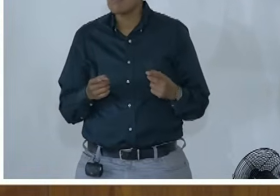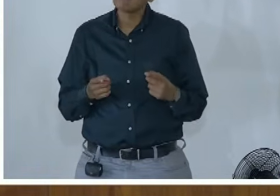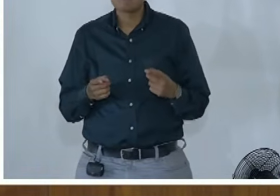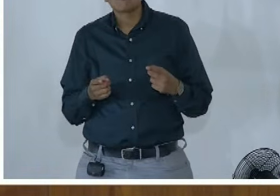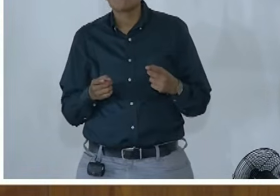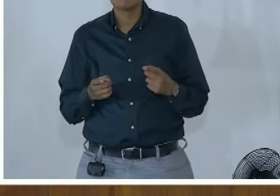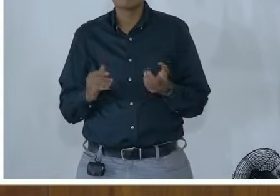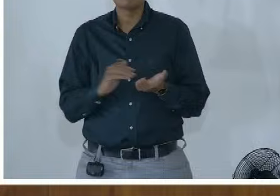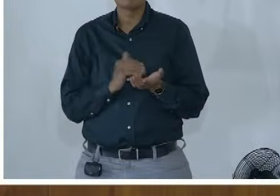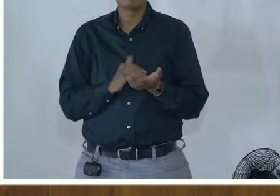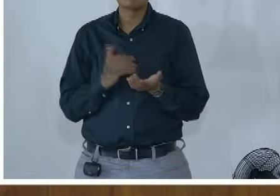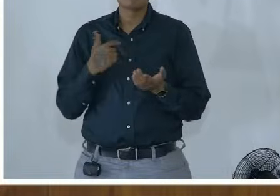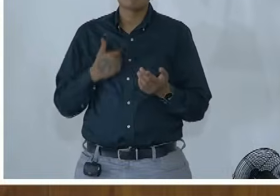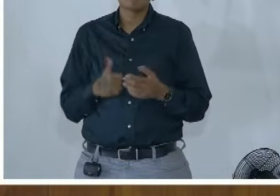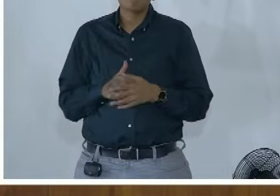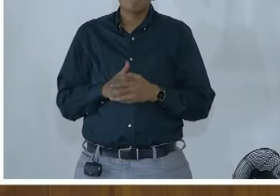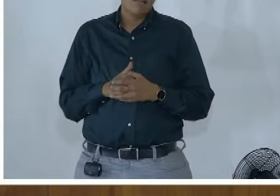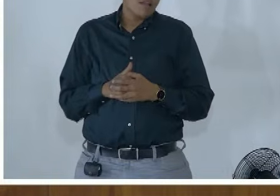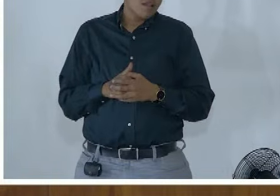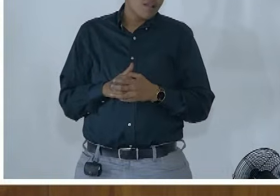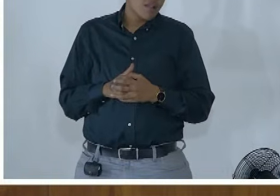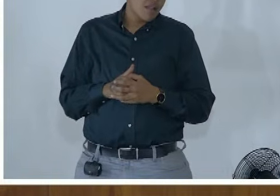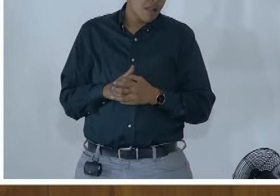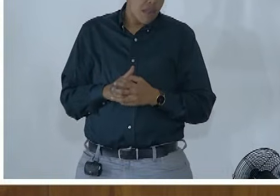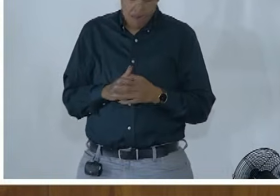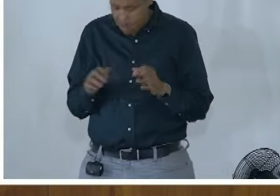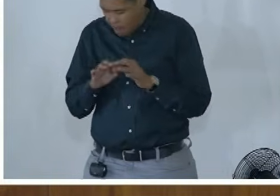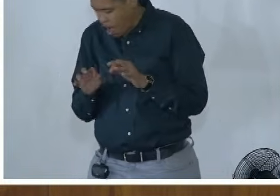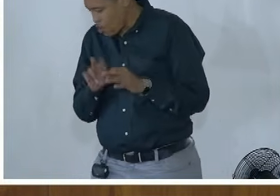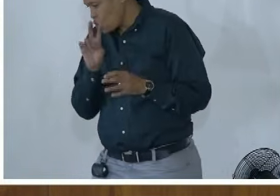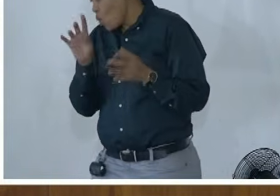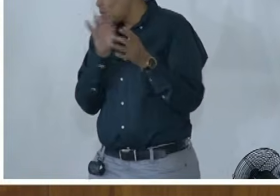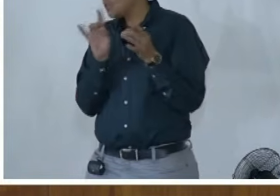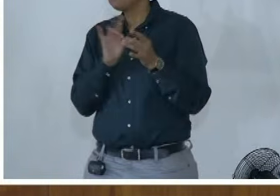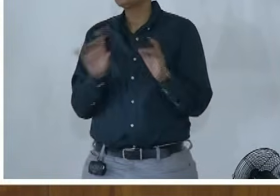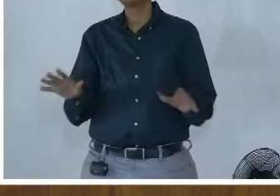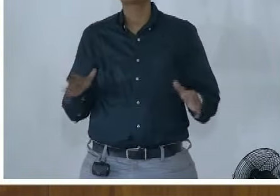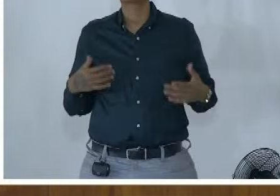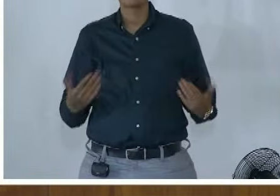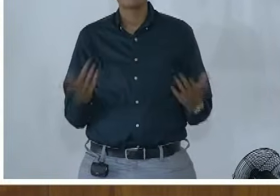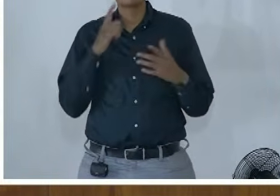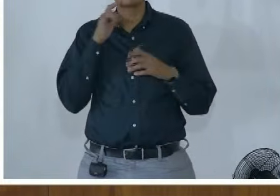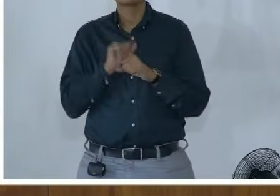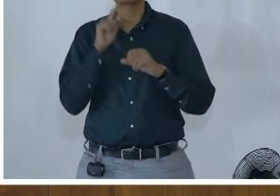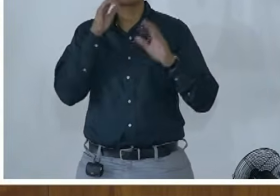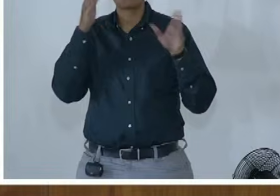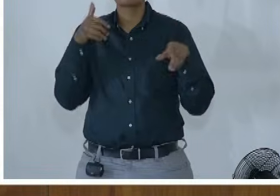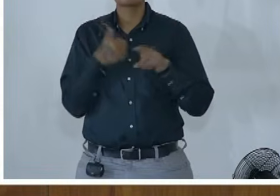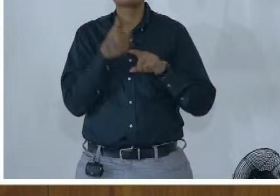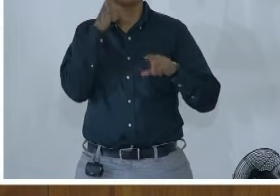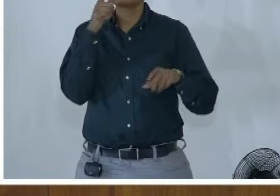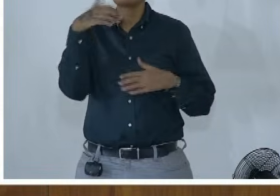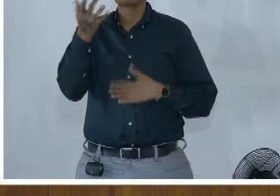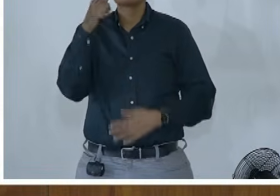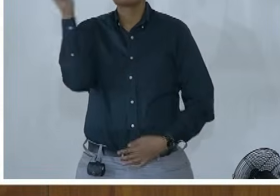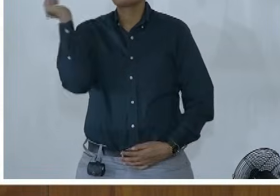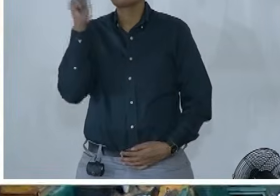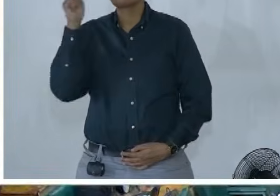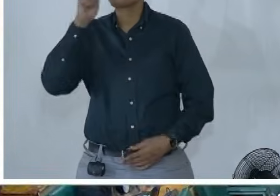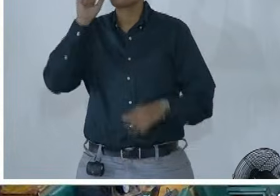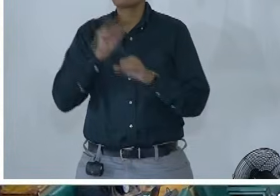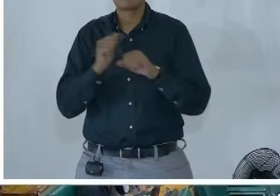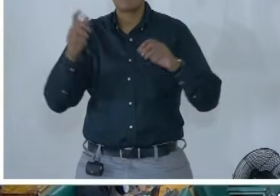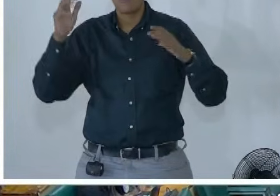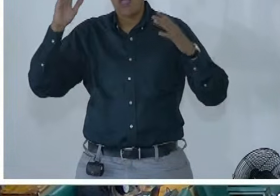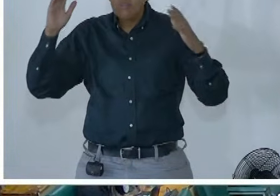forgive me, Mr. Speaker. Clause 2 speaks about an individual who is